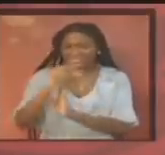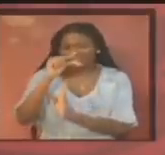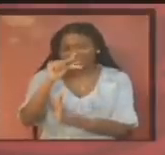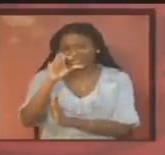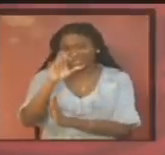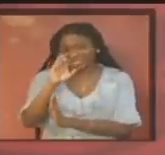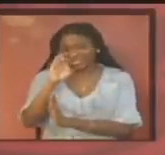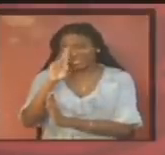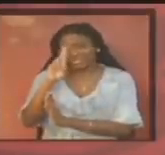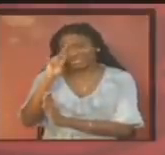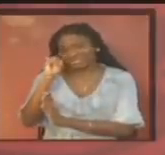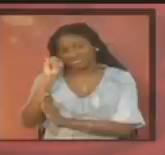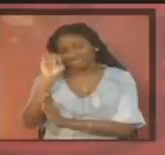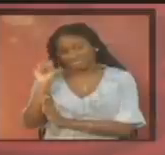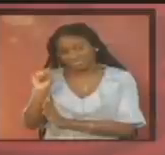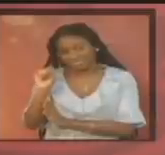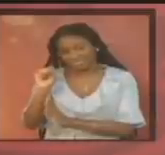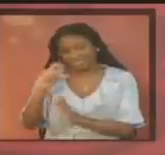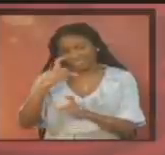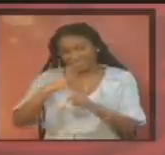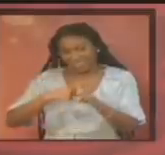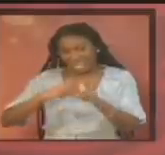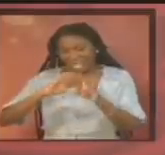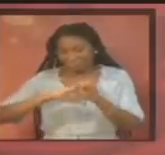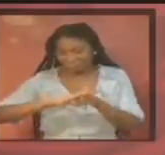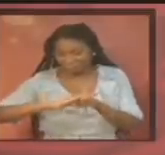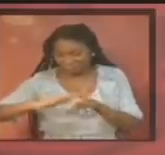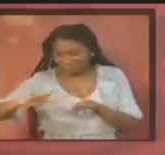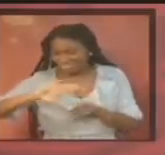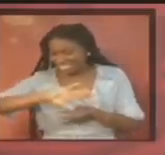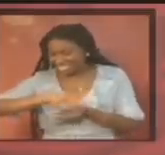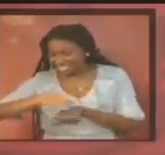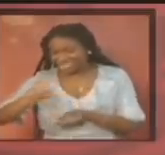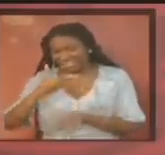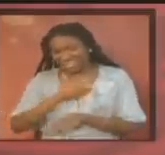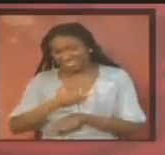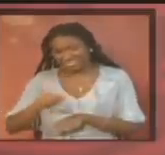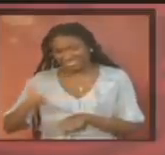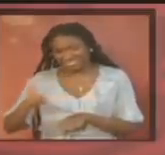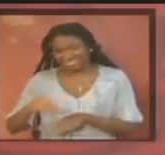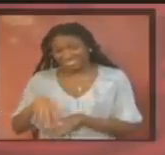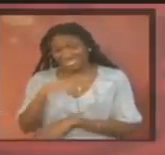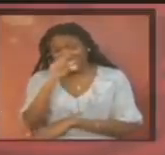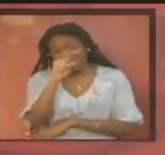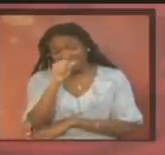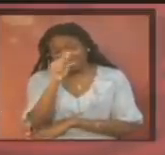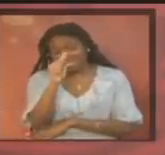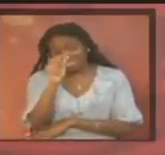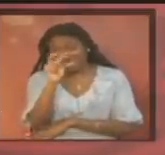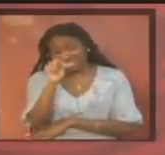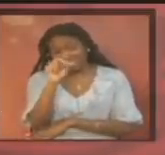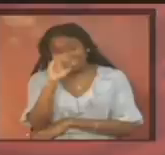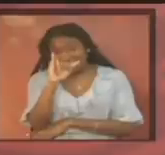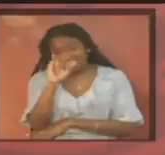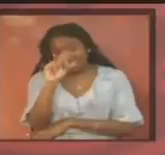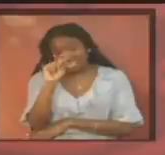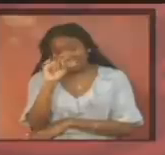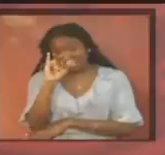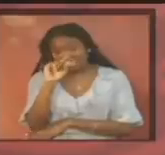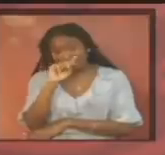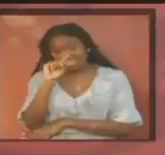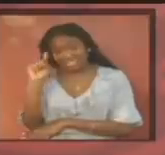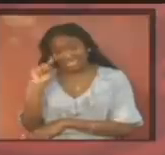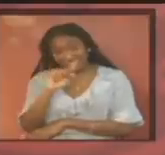cleaned. And so sanitizing is a term we use to mean lowering the number of germs on a surface or object to